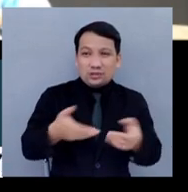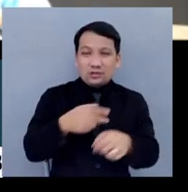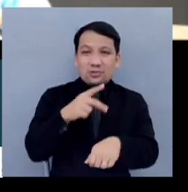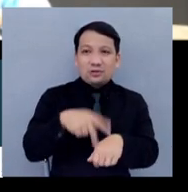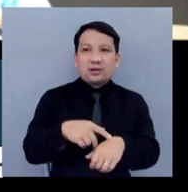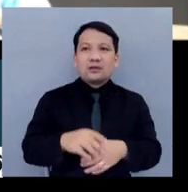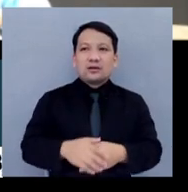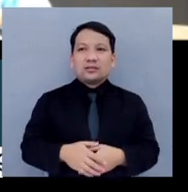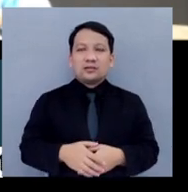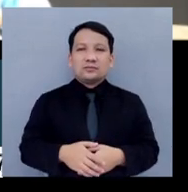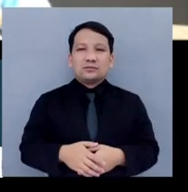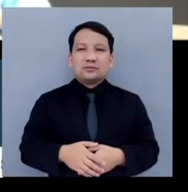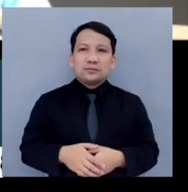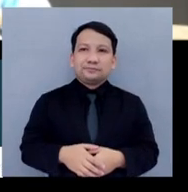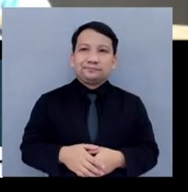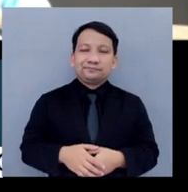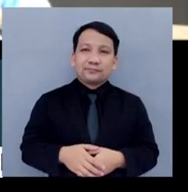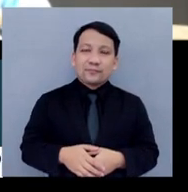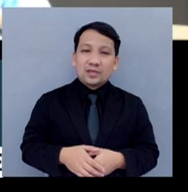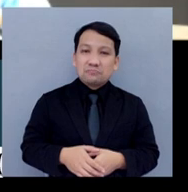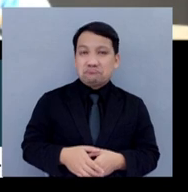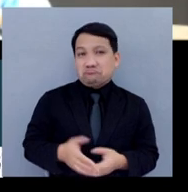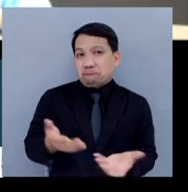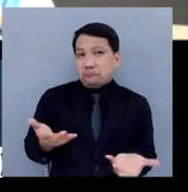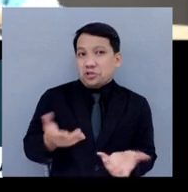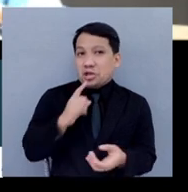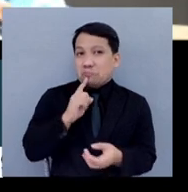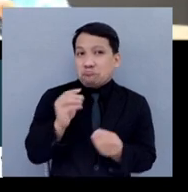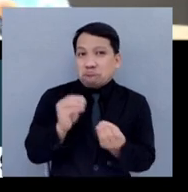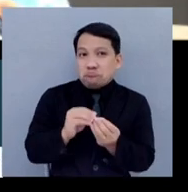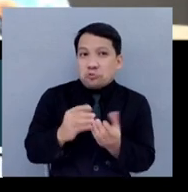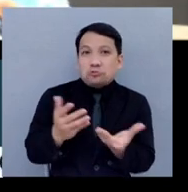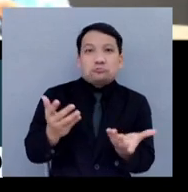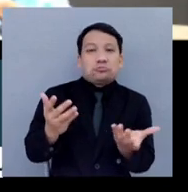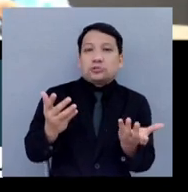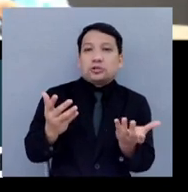So, you can say that we are very